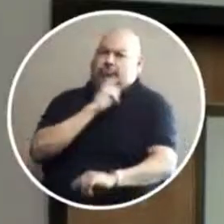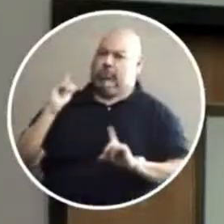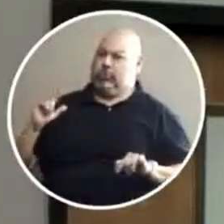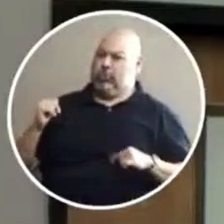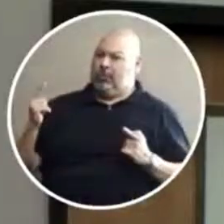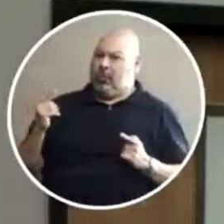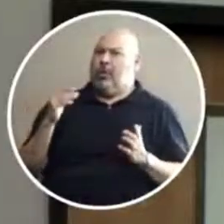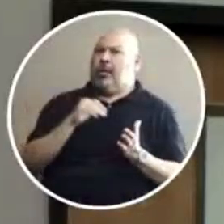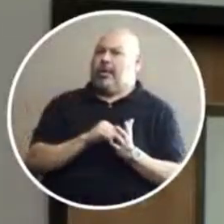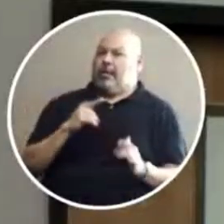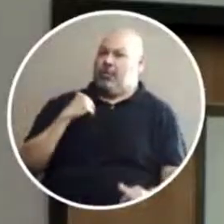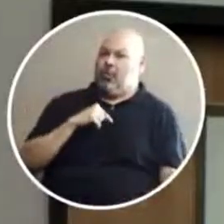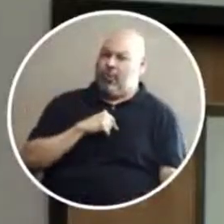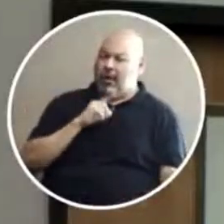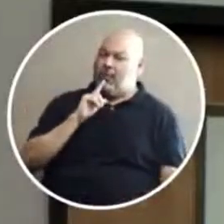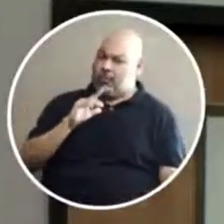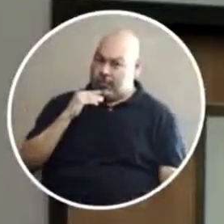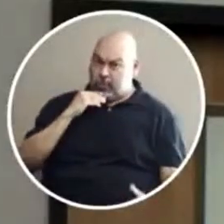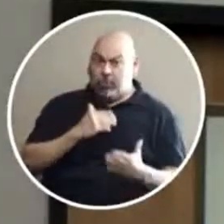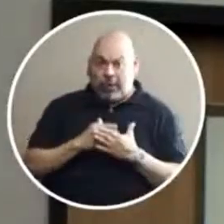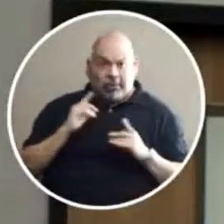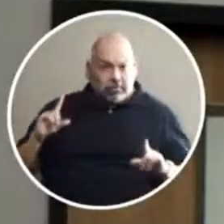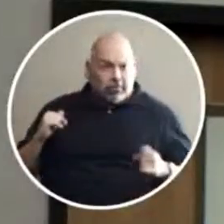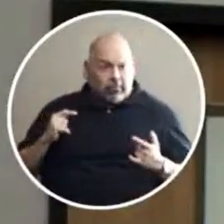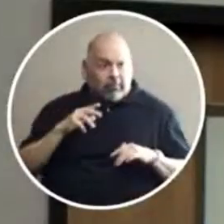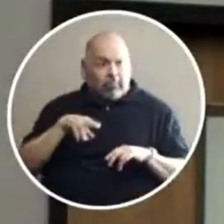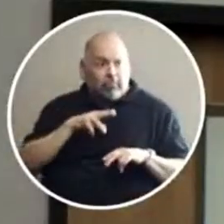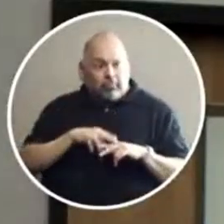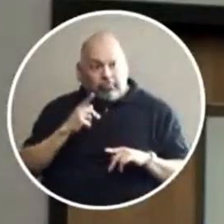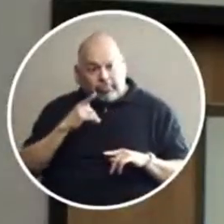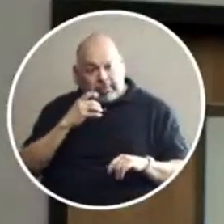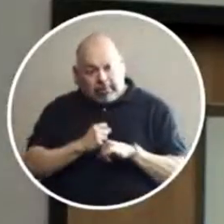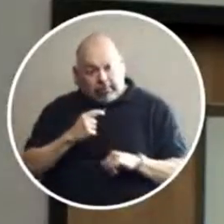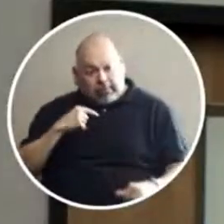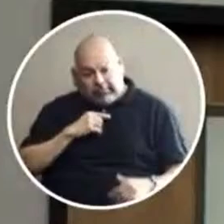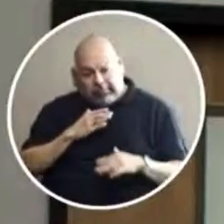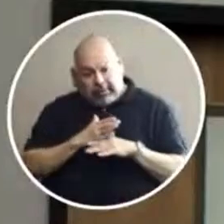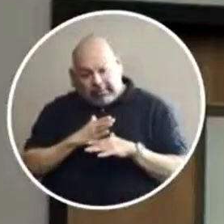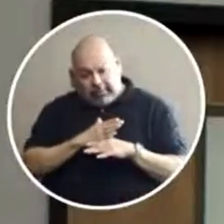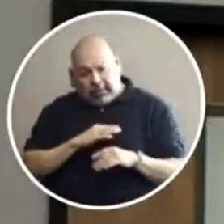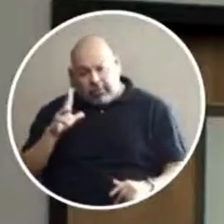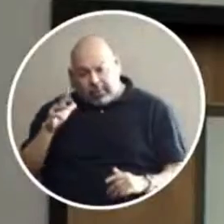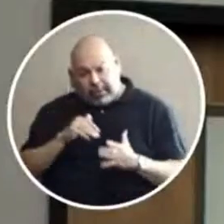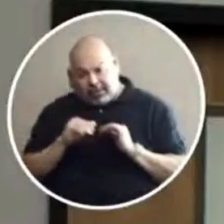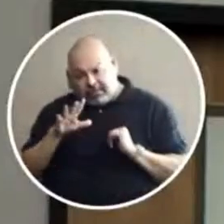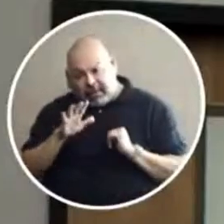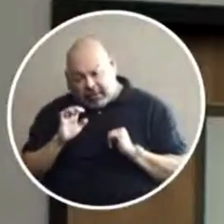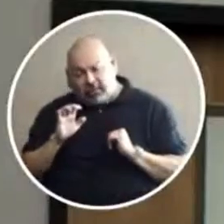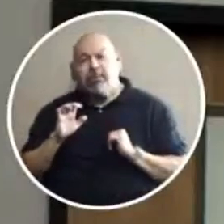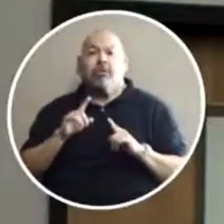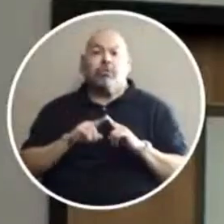vaccinations. Again, we've done very well. Normal years, we've averaged between 3,000 and 5,000 between City of El